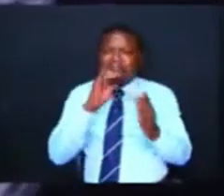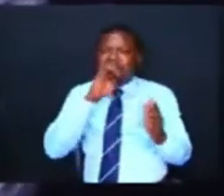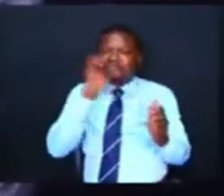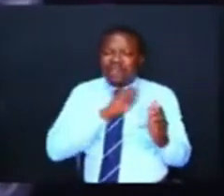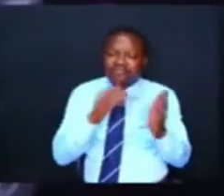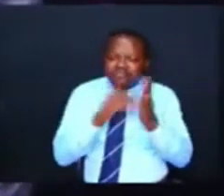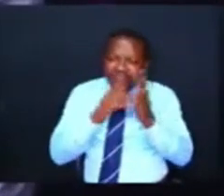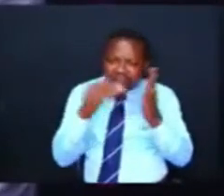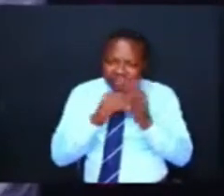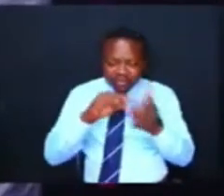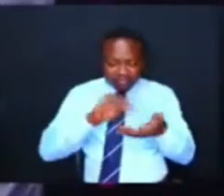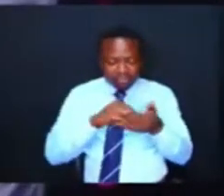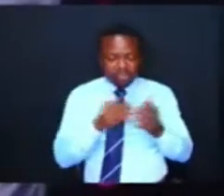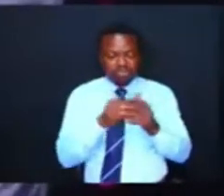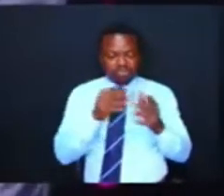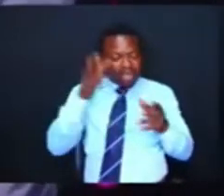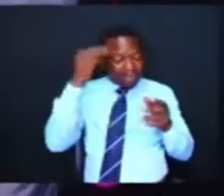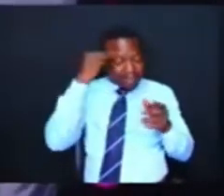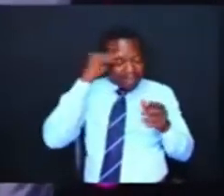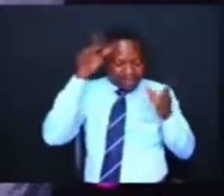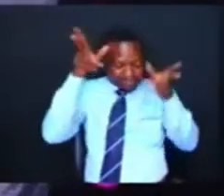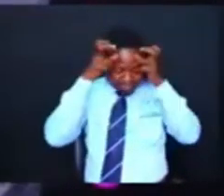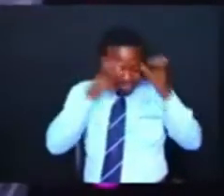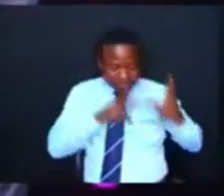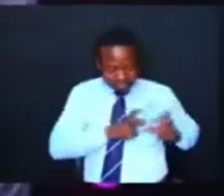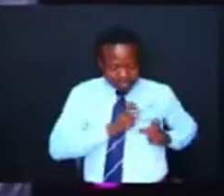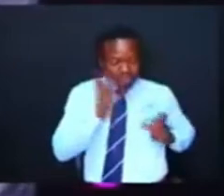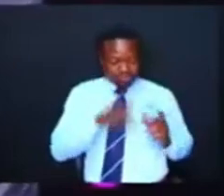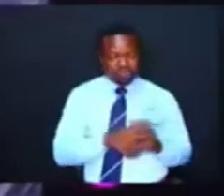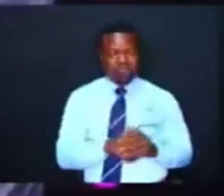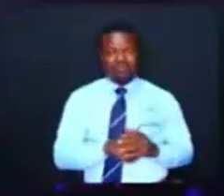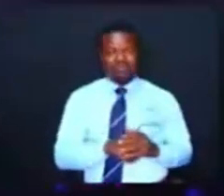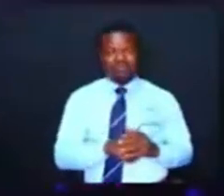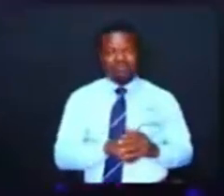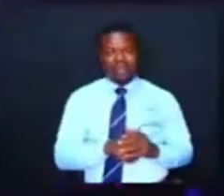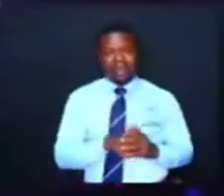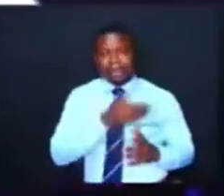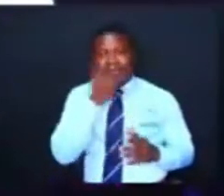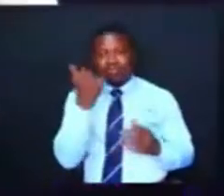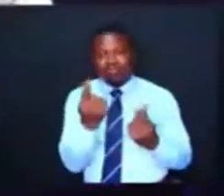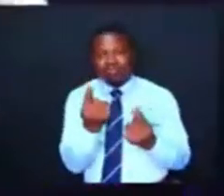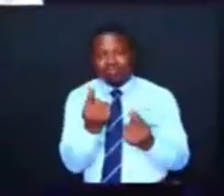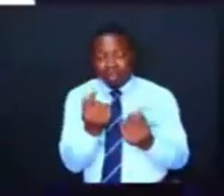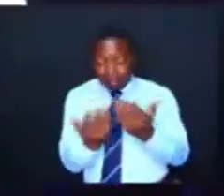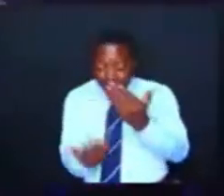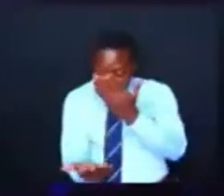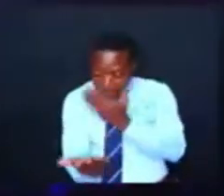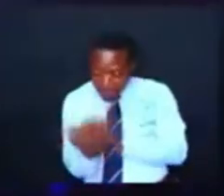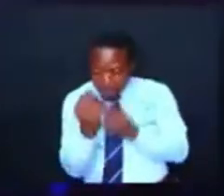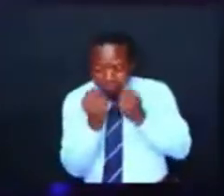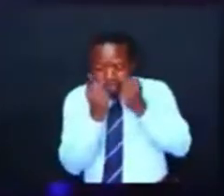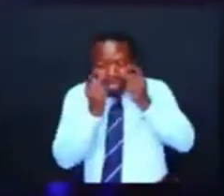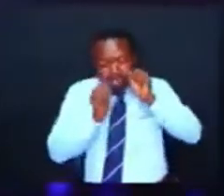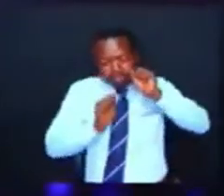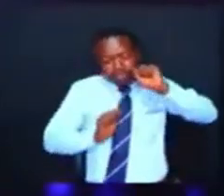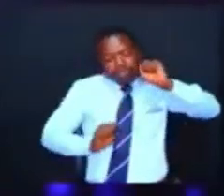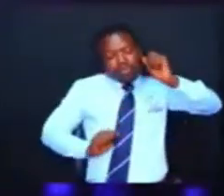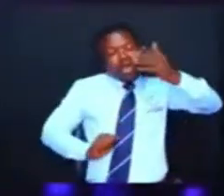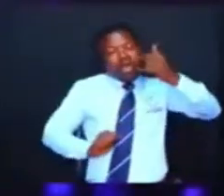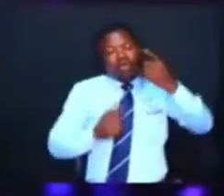had. When you wake up in the morning, oh sorry, I know pa. Bless the Lord. Say good things to your spirit.